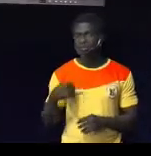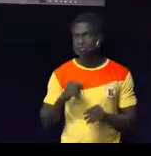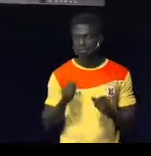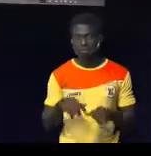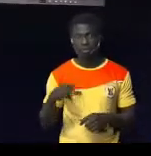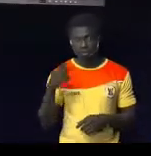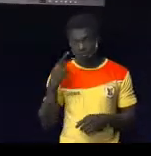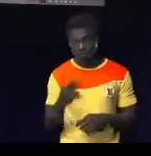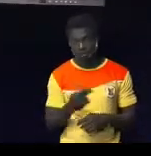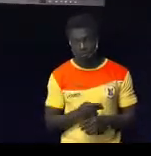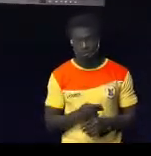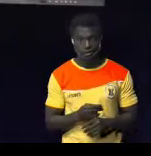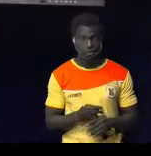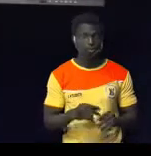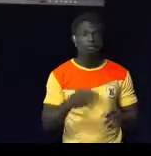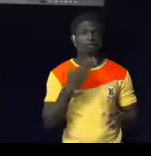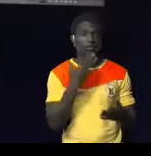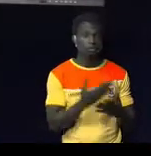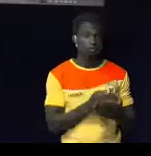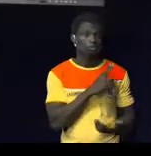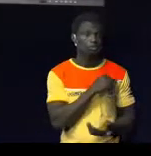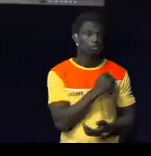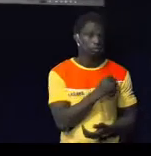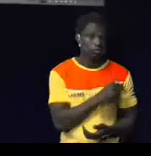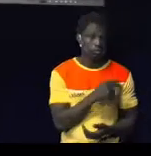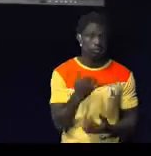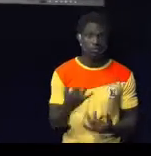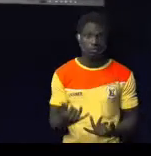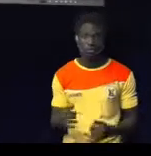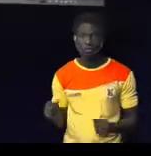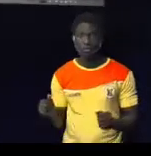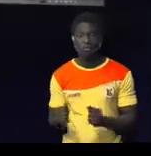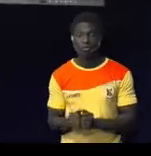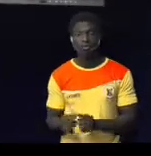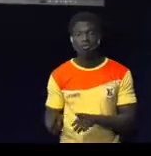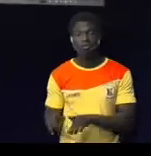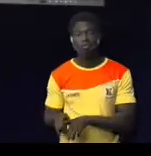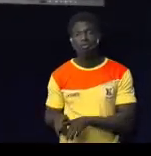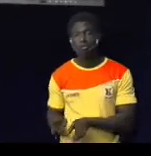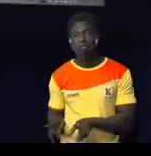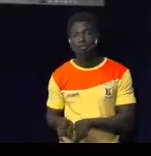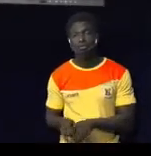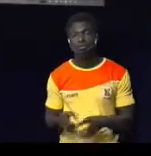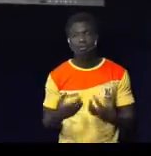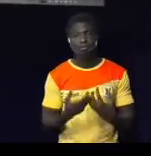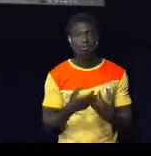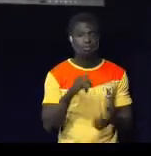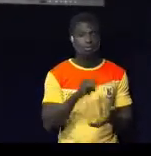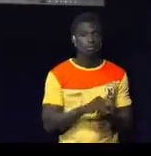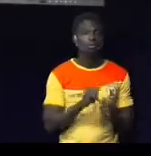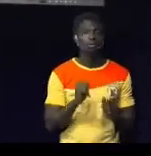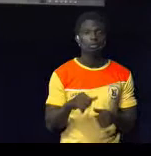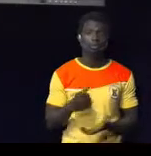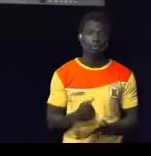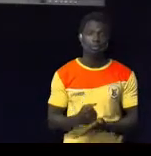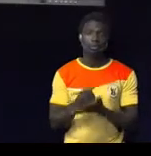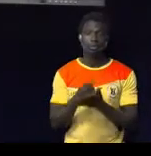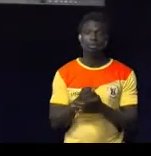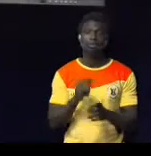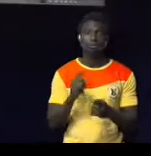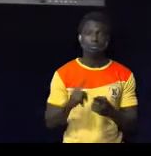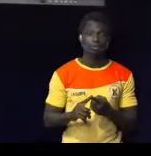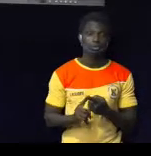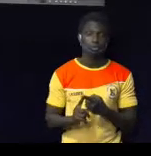practice. We can now see the standard hospitals now with different equipment that can really help